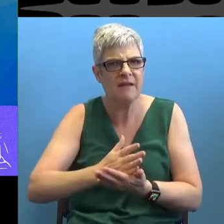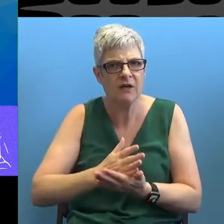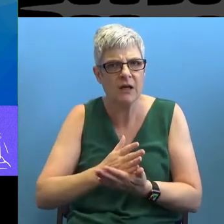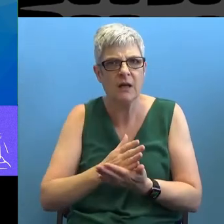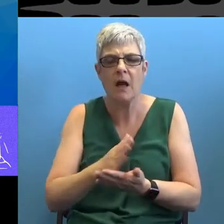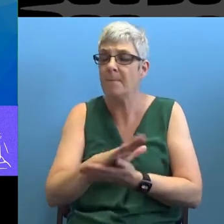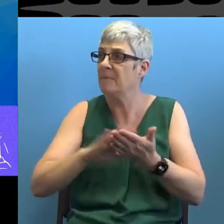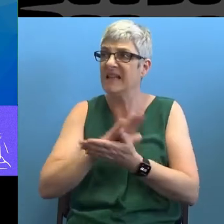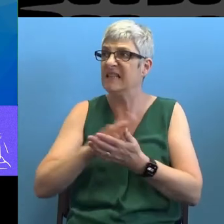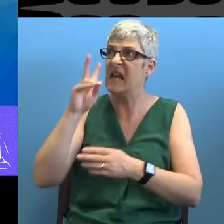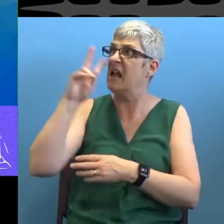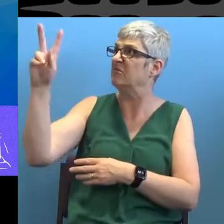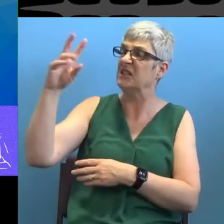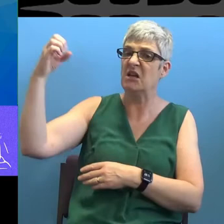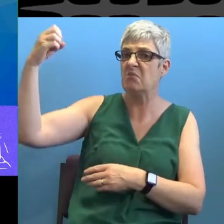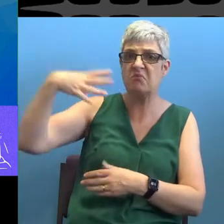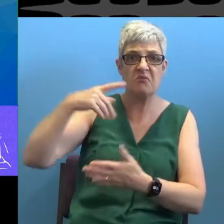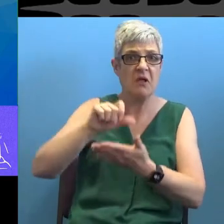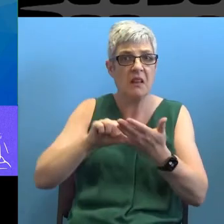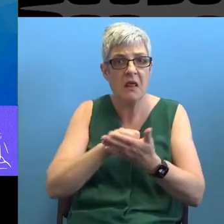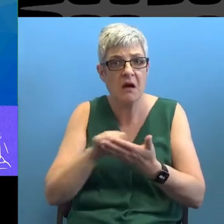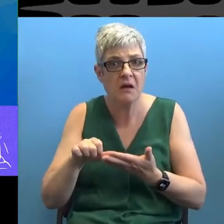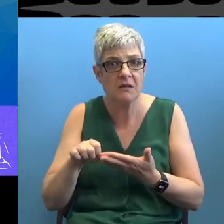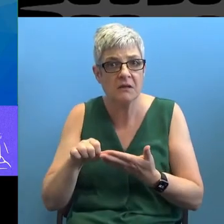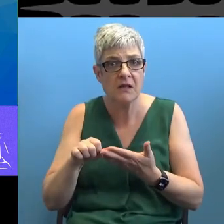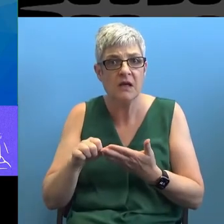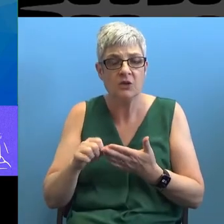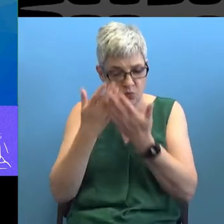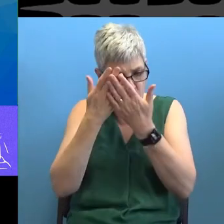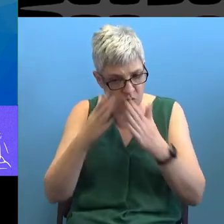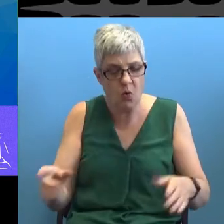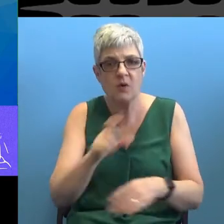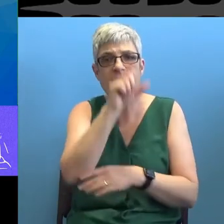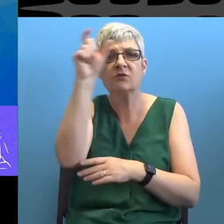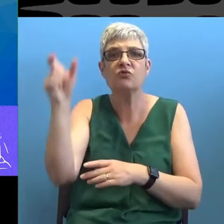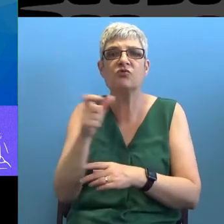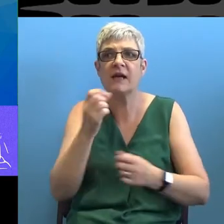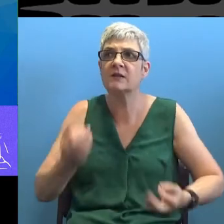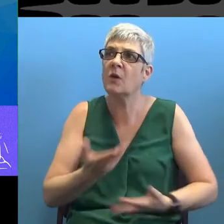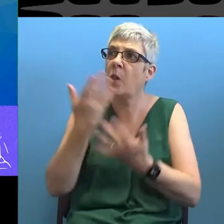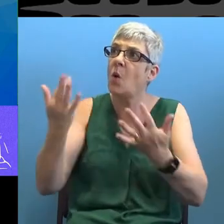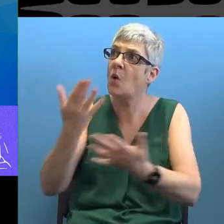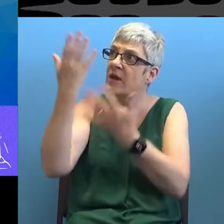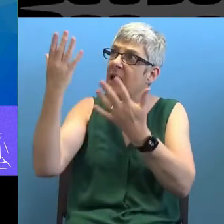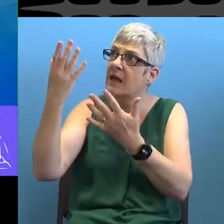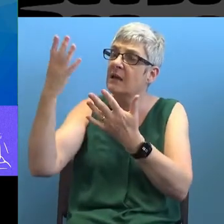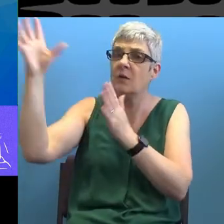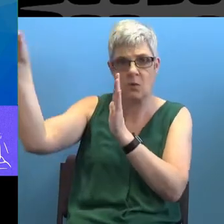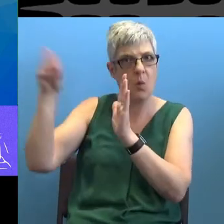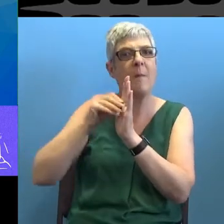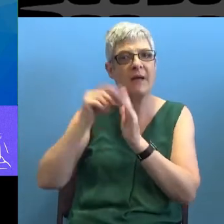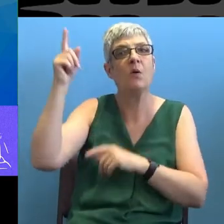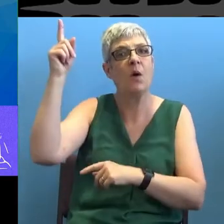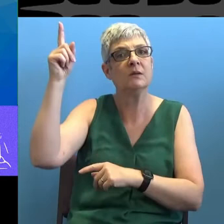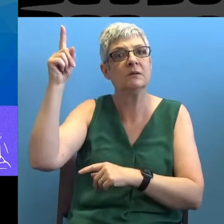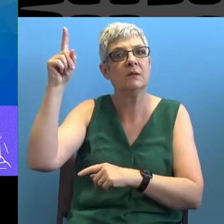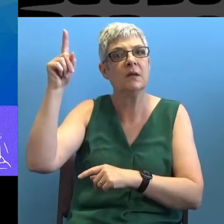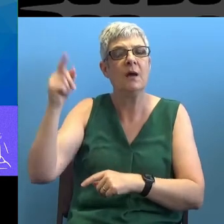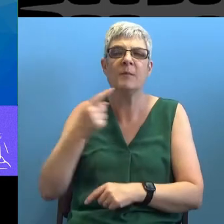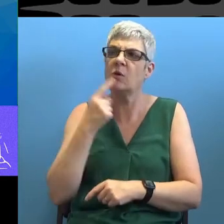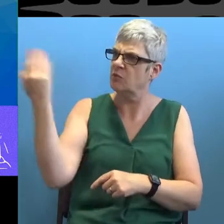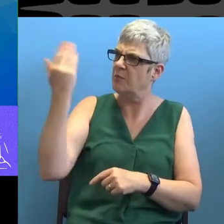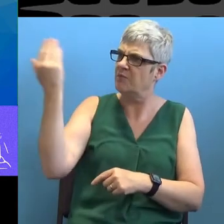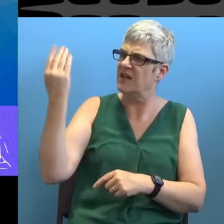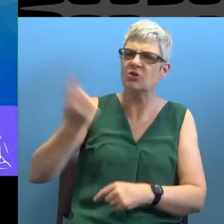of the gospel that displays the glory of Christ, who is the image of God. For what we preach is not ourselves,